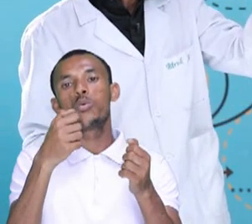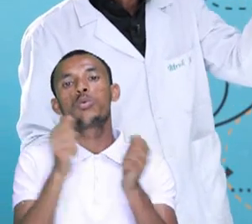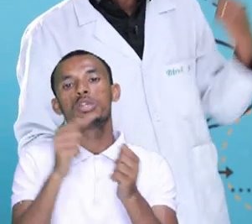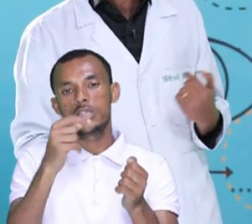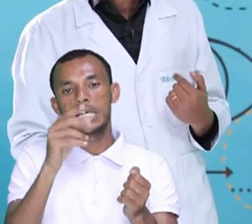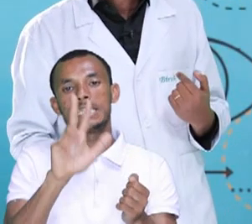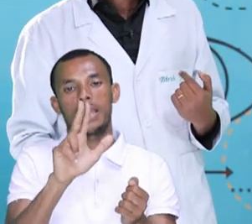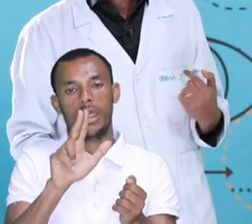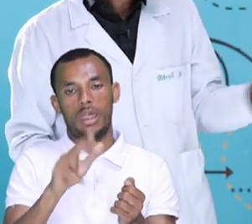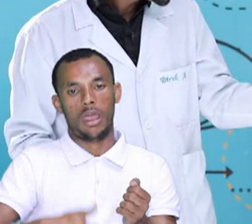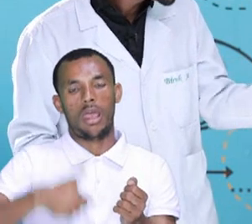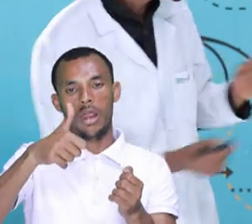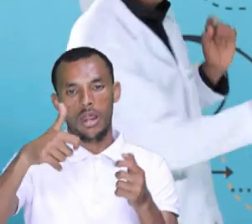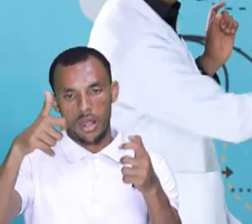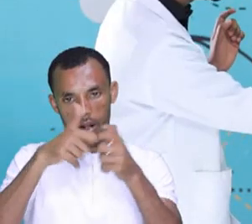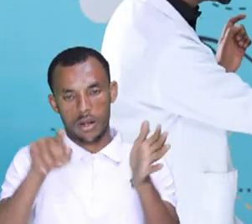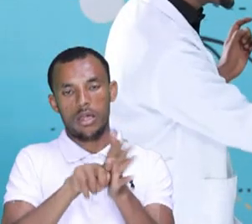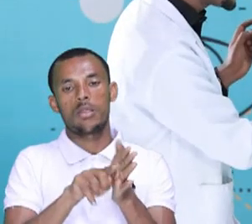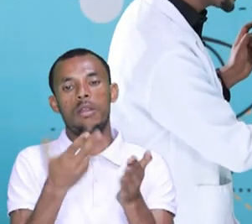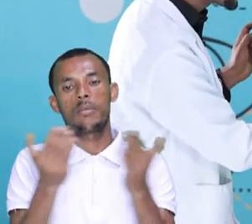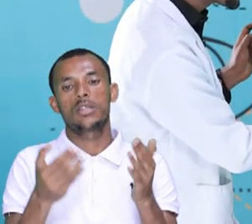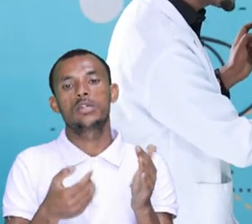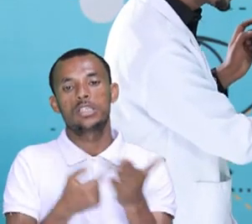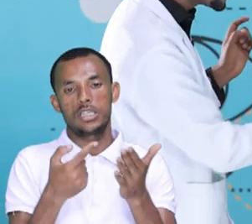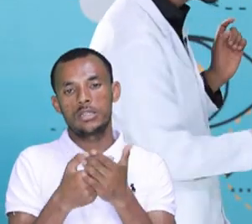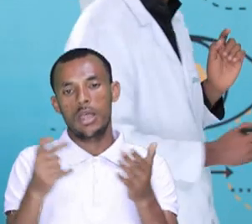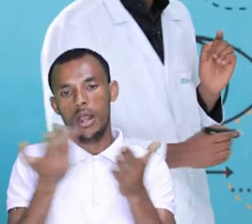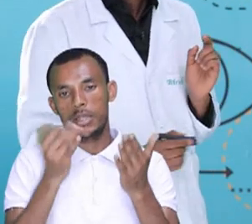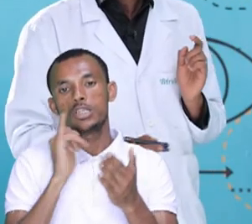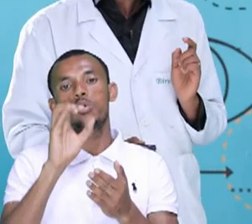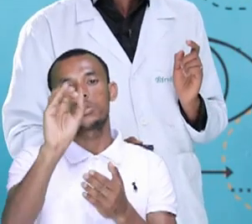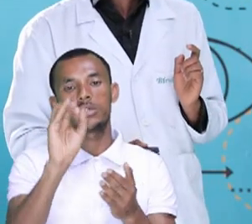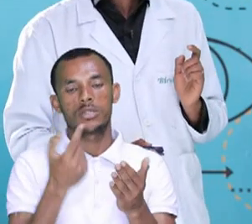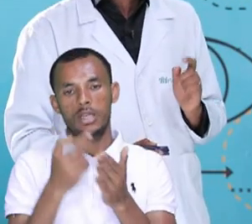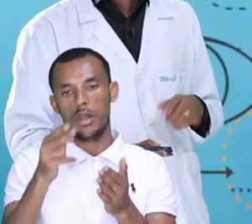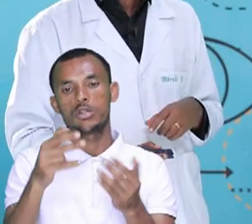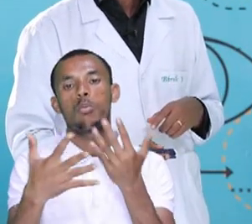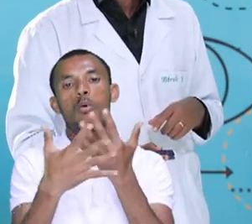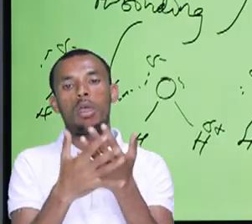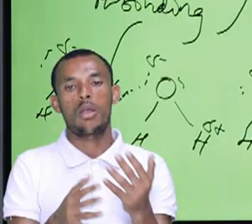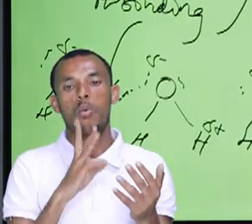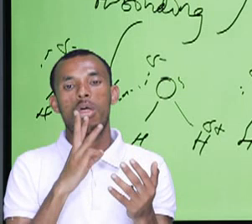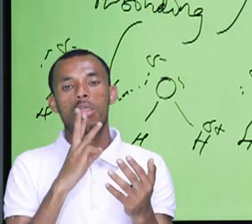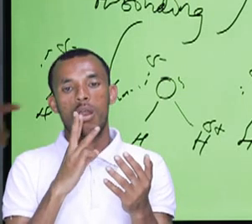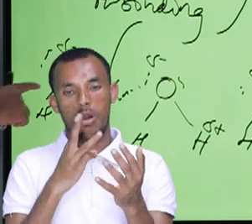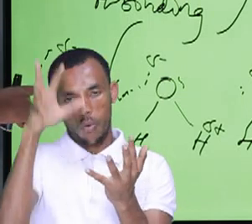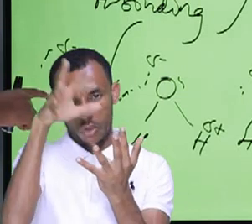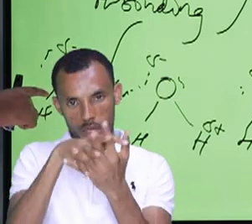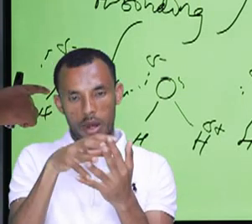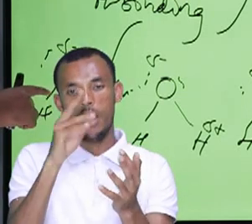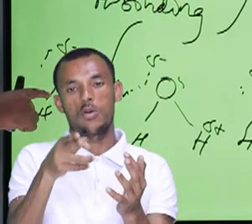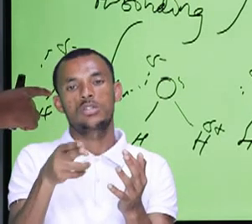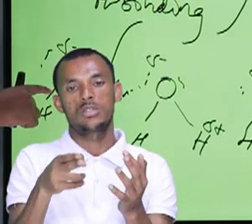oxygen. In this case, fluorine. This is oxygen. Again, this is hydrogen bonding. Therefore, Water, it contains hydrogen bonding. Please, student,